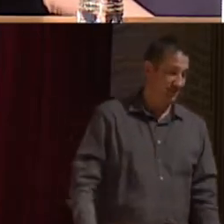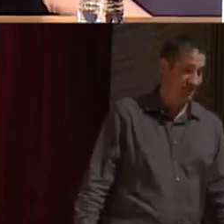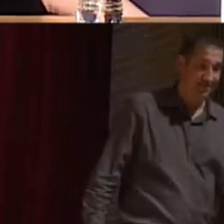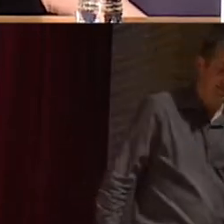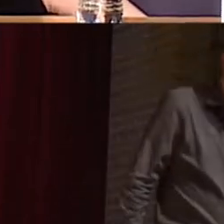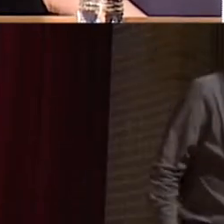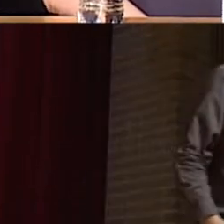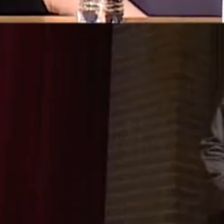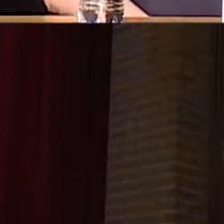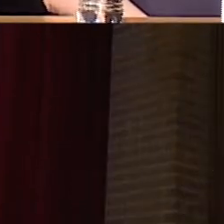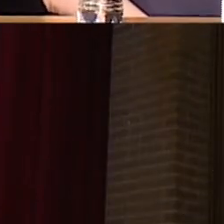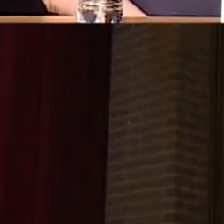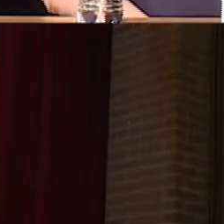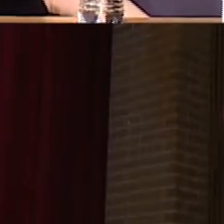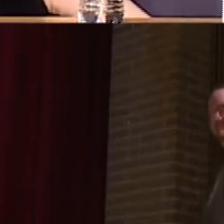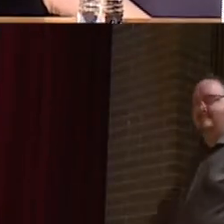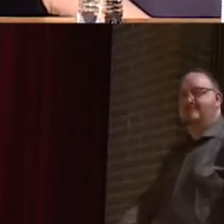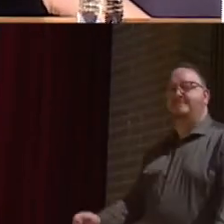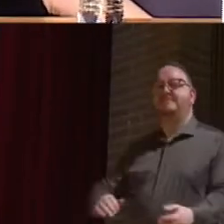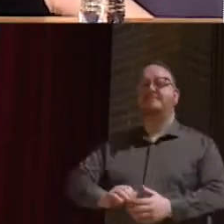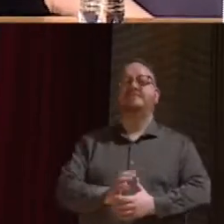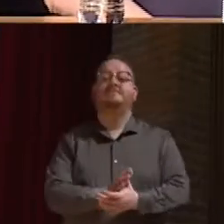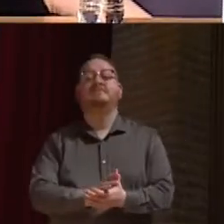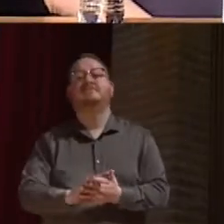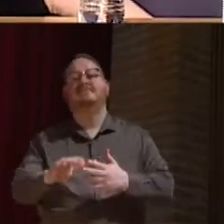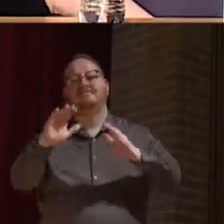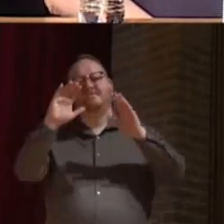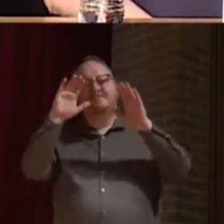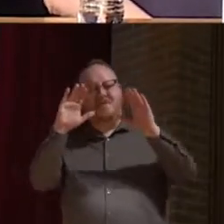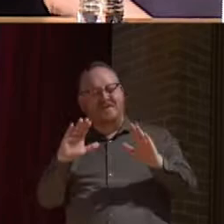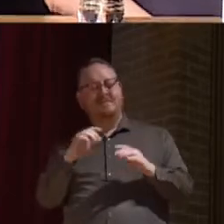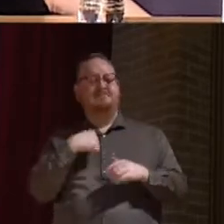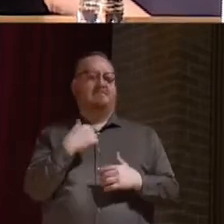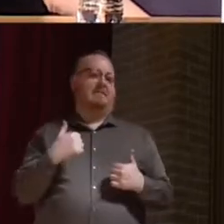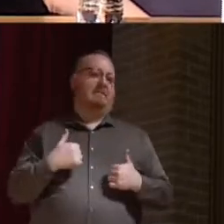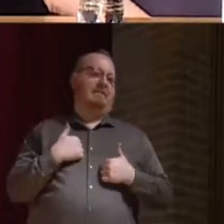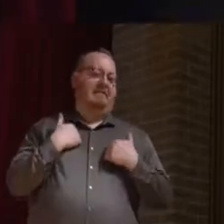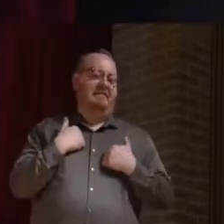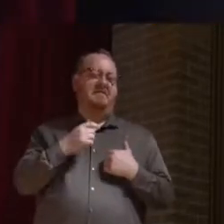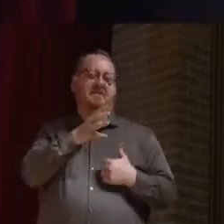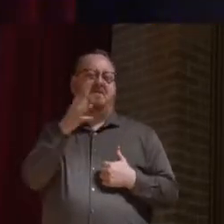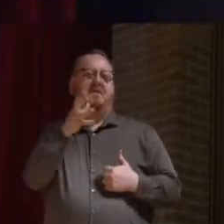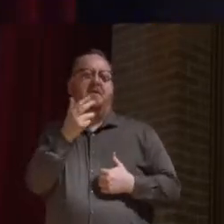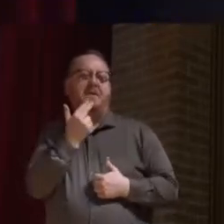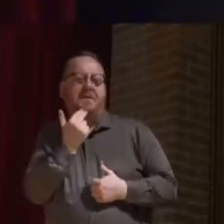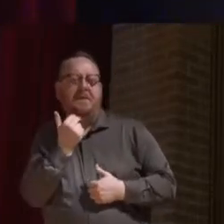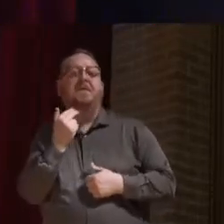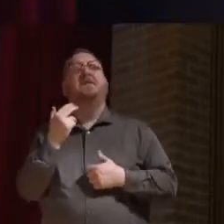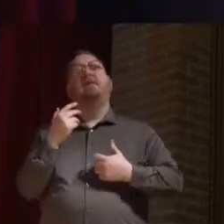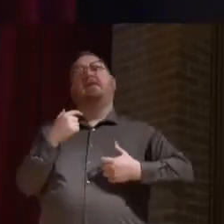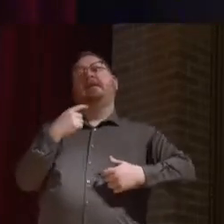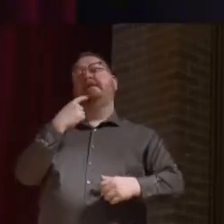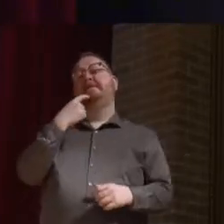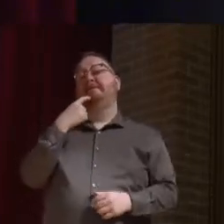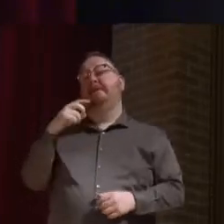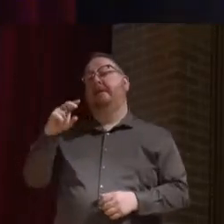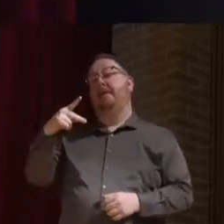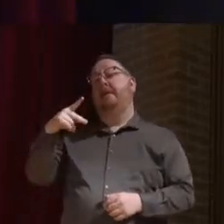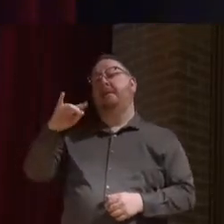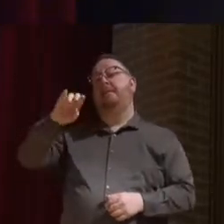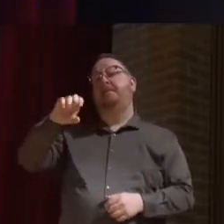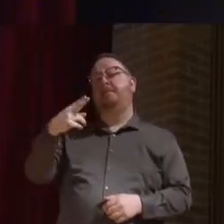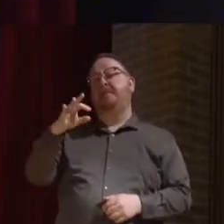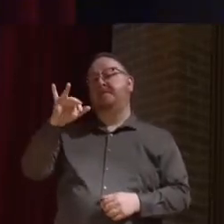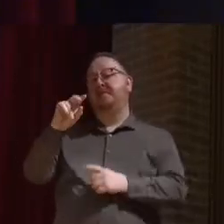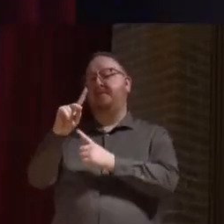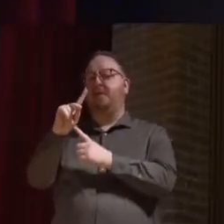great, because, you know, I live on a small farm, and I always joke that a pitchfork is one size fits all. Yeah, And anybody can join in